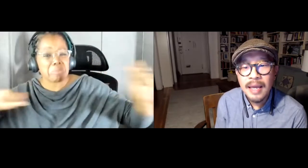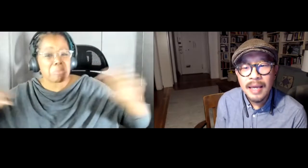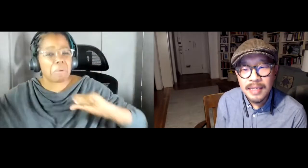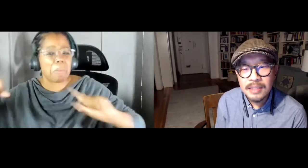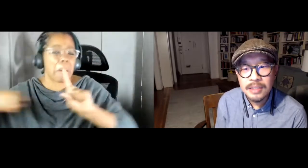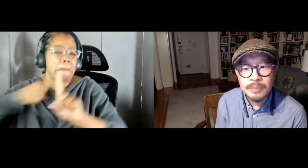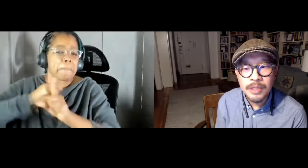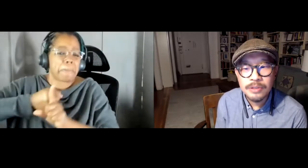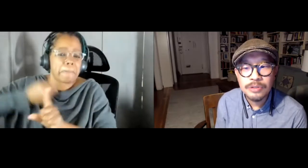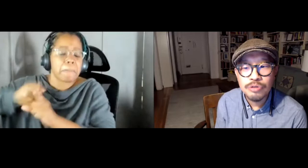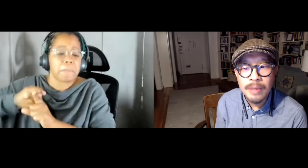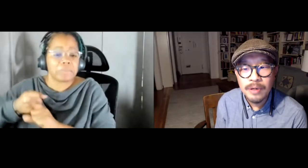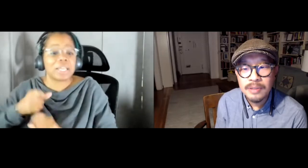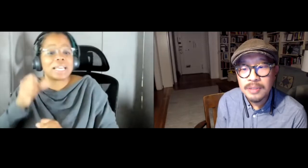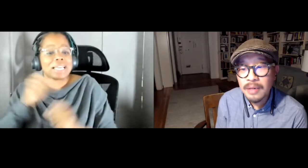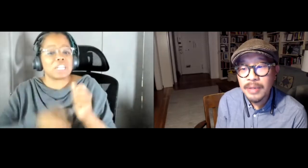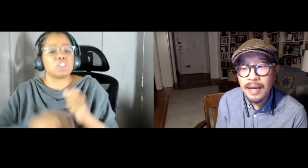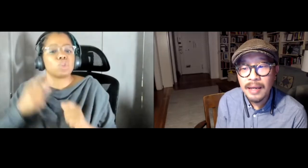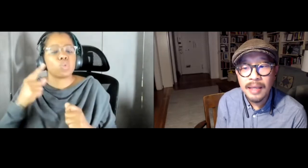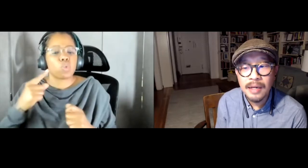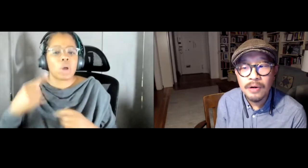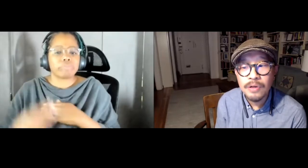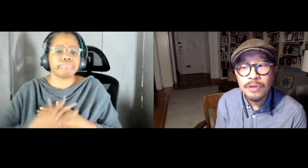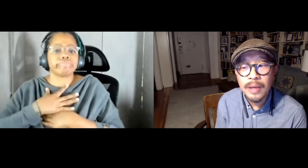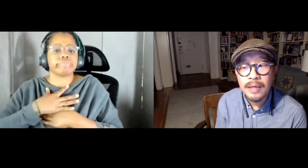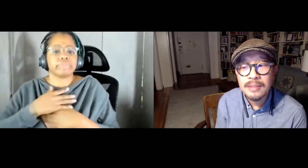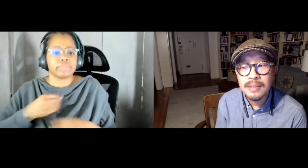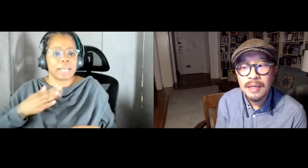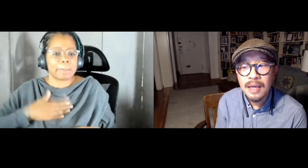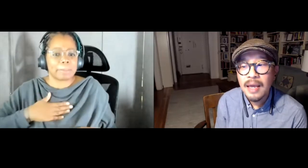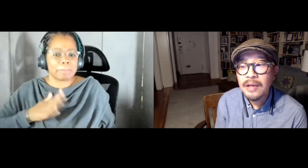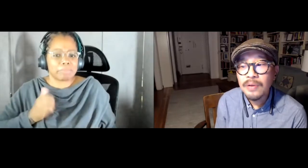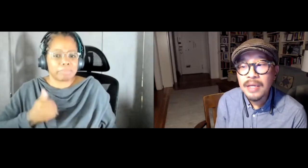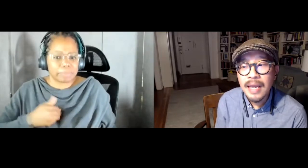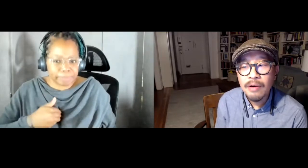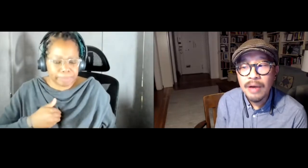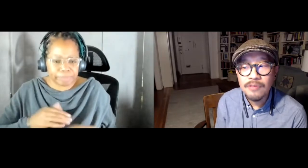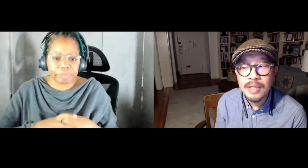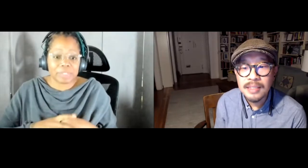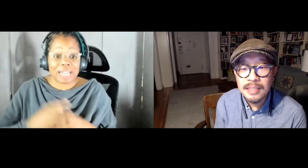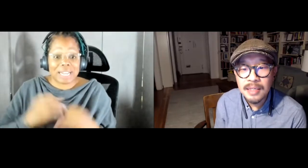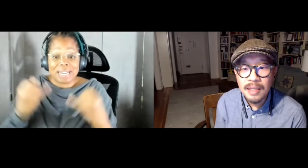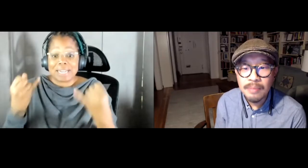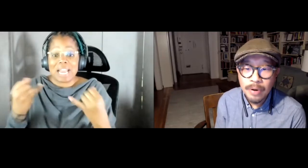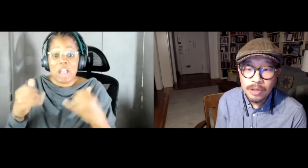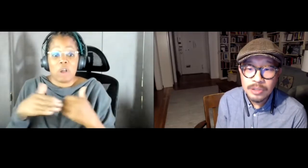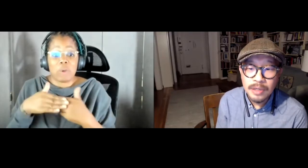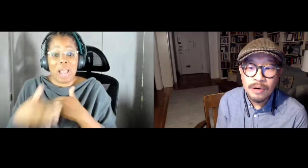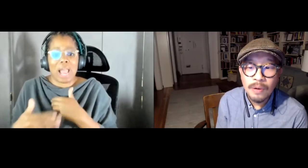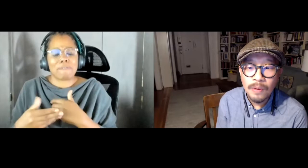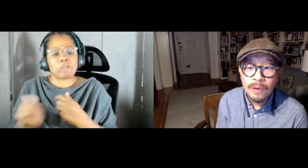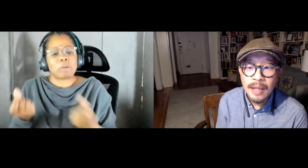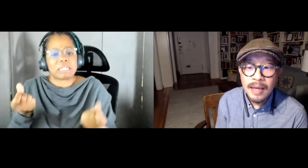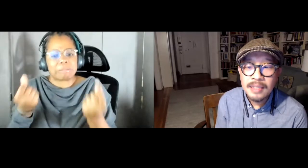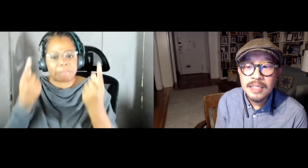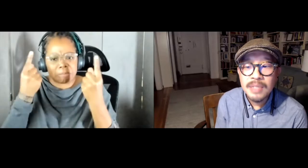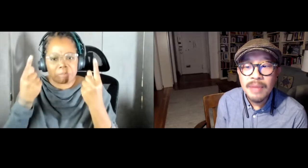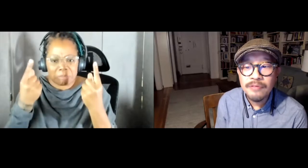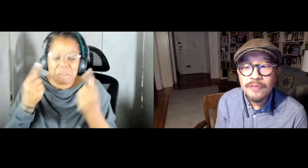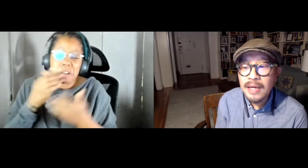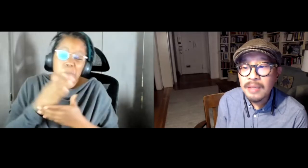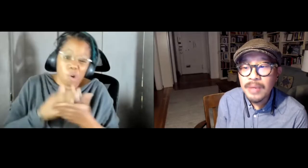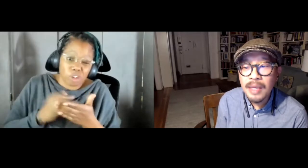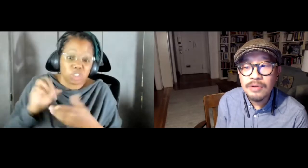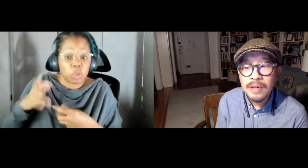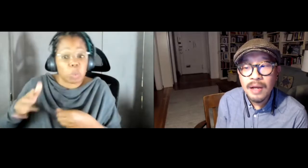deaths, and each a spiritual tremor, some annihilating earthquakes. And only now, after digesting them partially or whole, it seems I